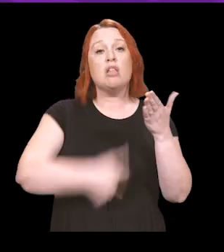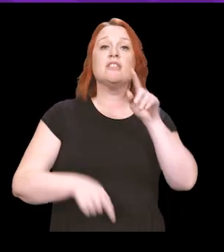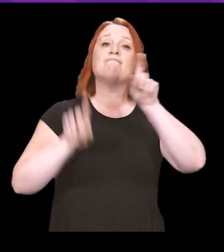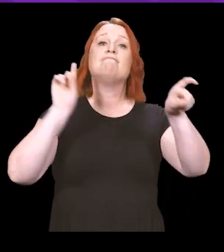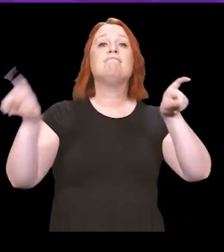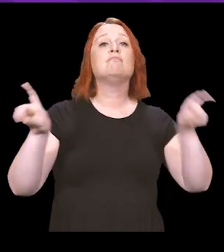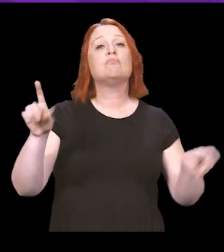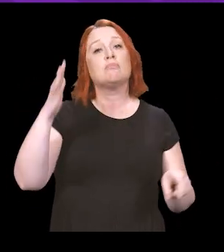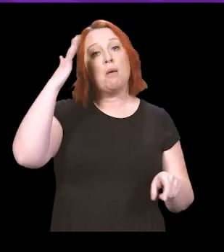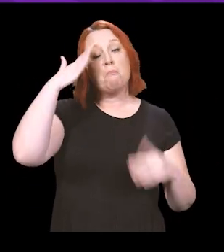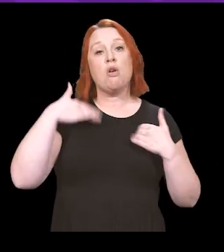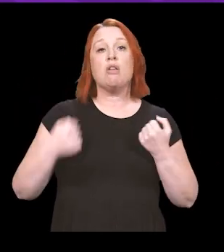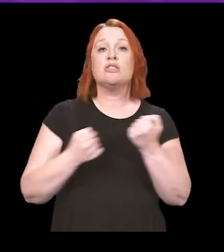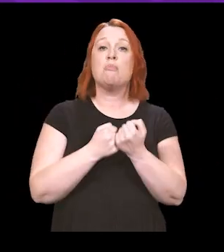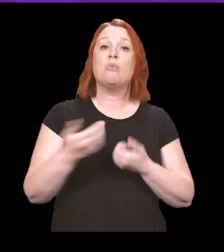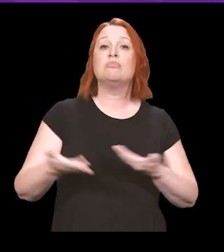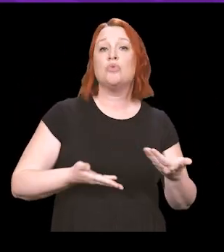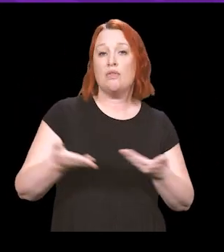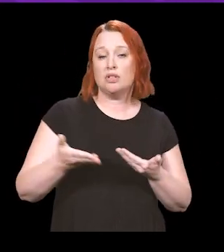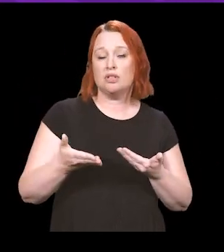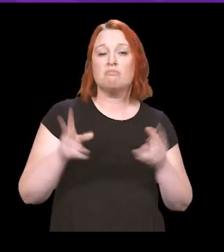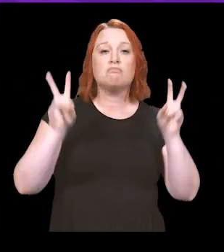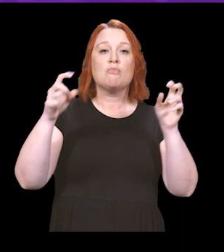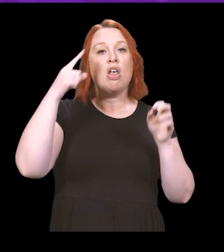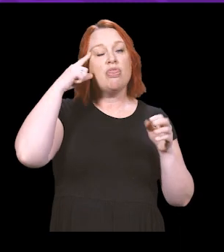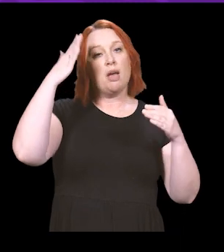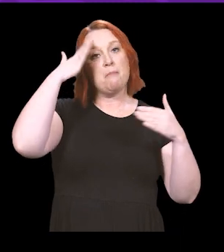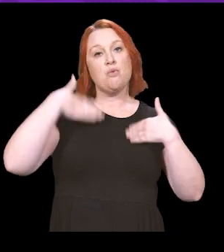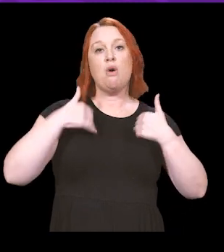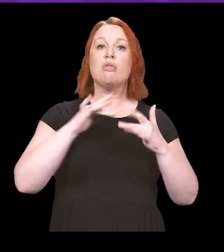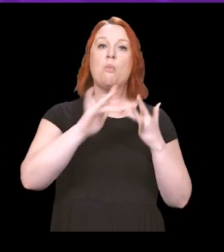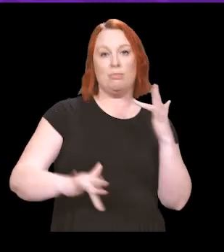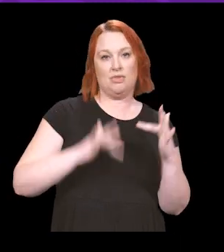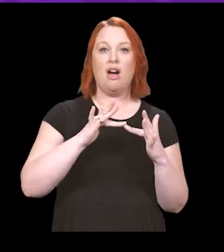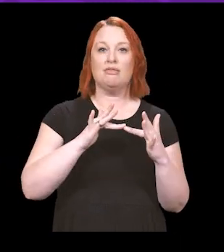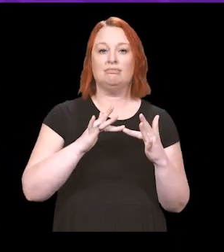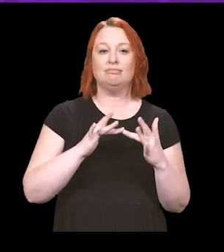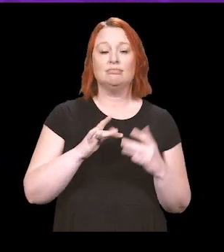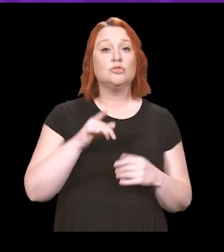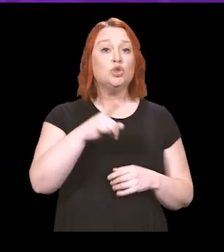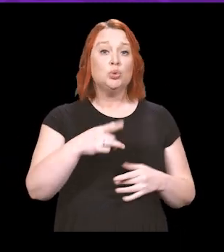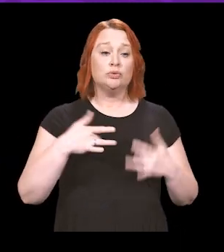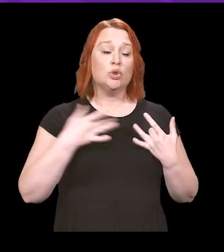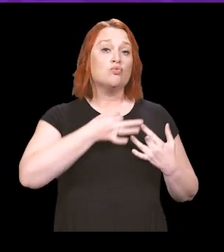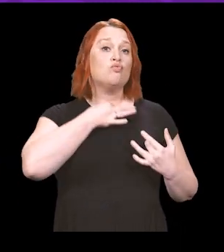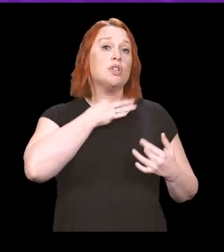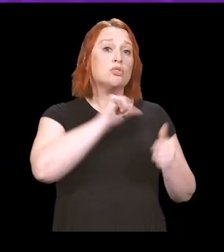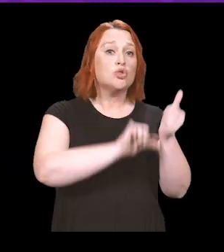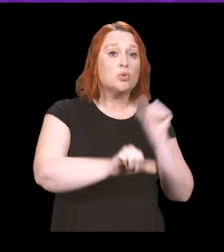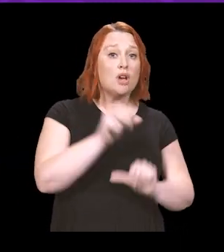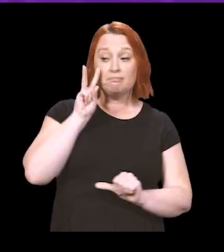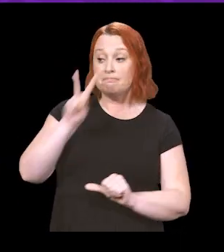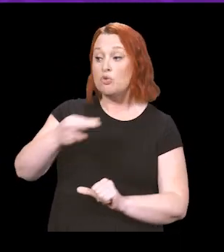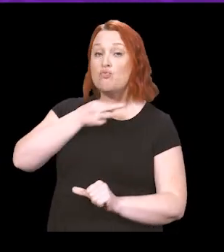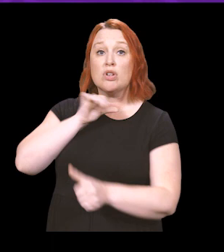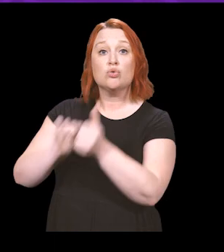an extensive list of external mental health support services from the Think Mental Health website. If you or someone you know is in